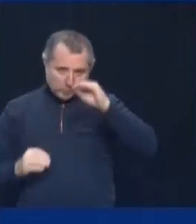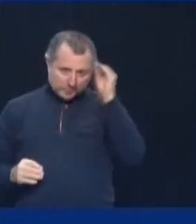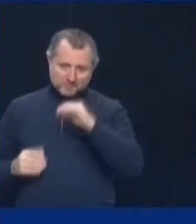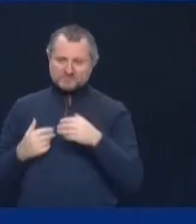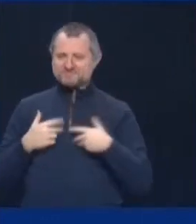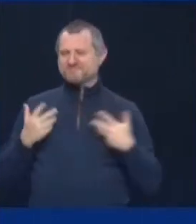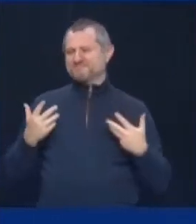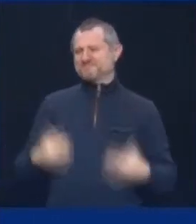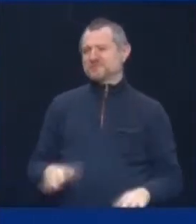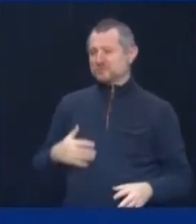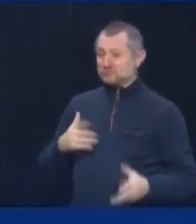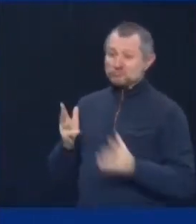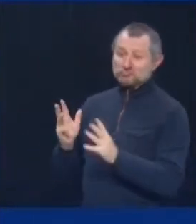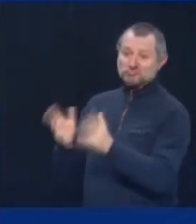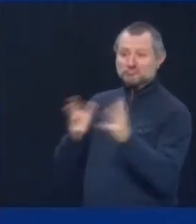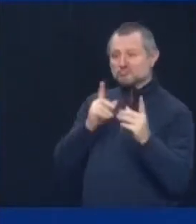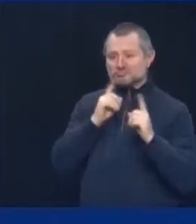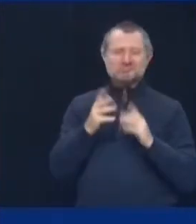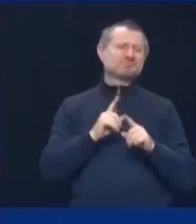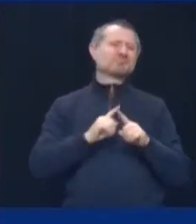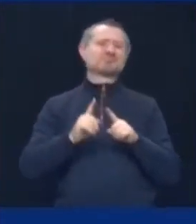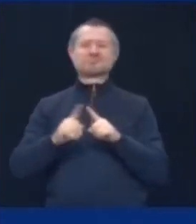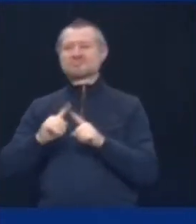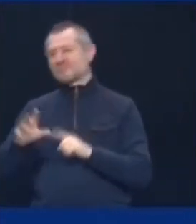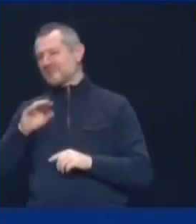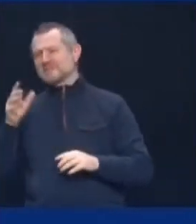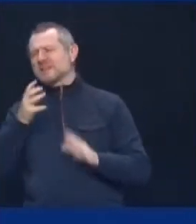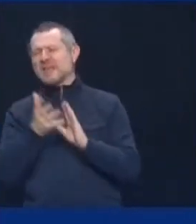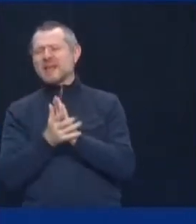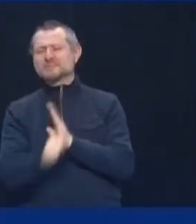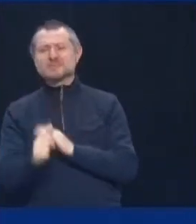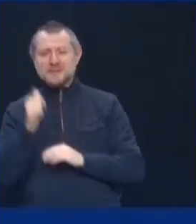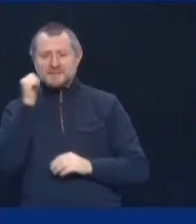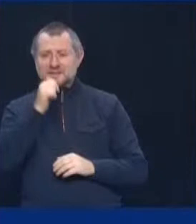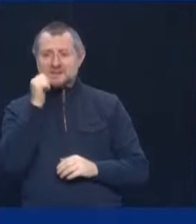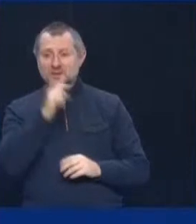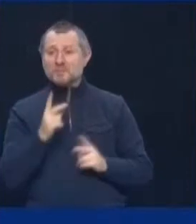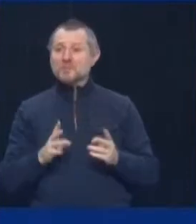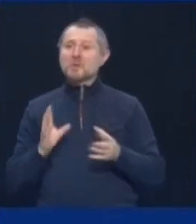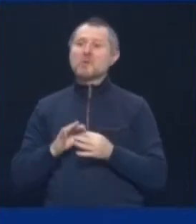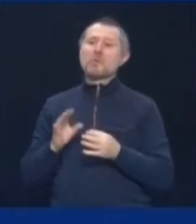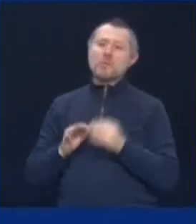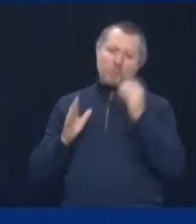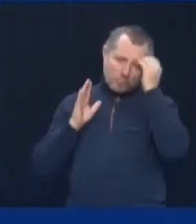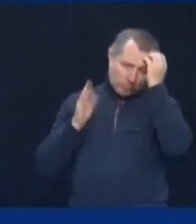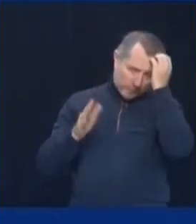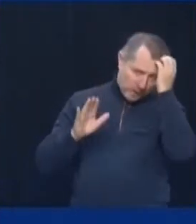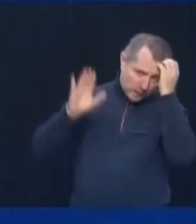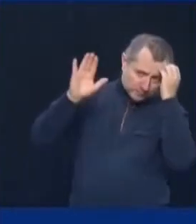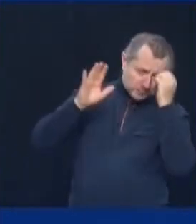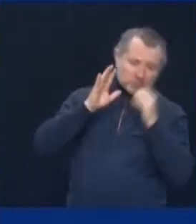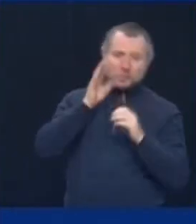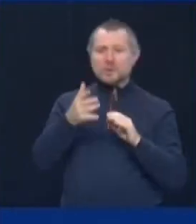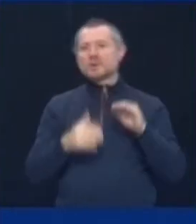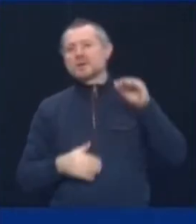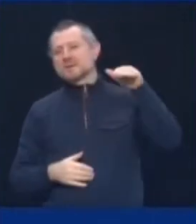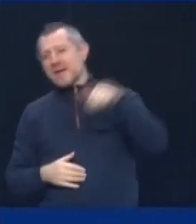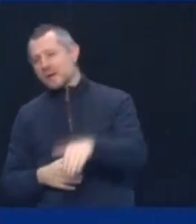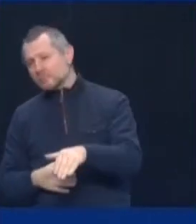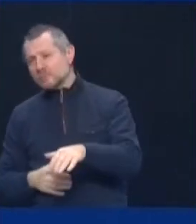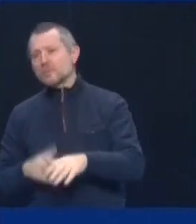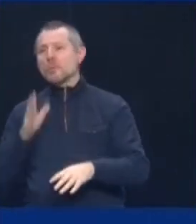day. Some say it goes up, some say it flattens, some say it goes down. They don't